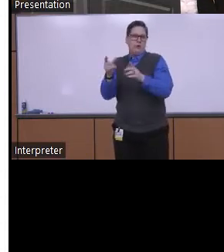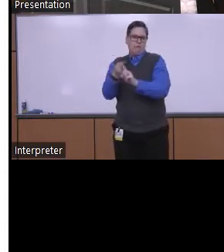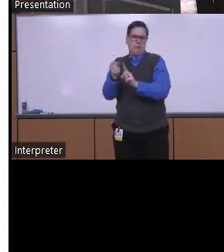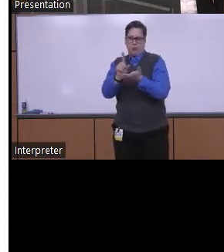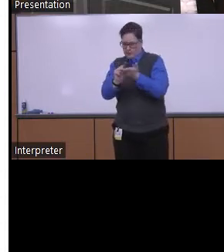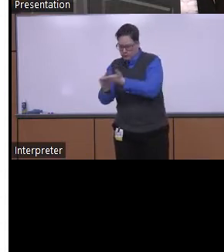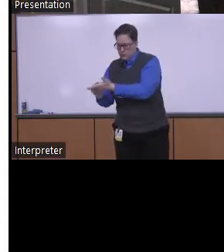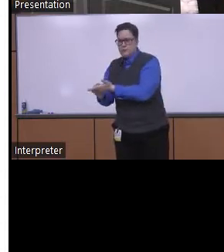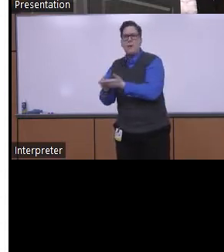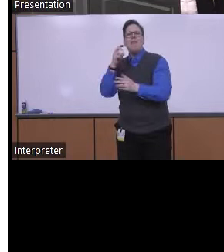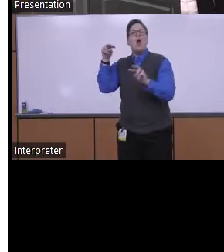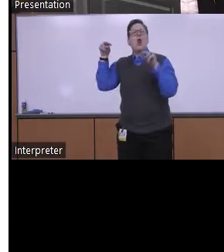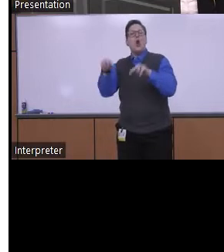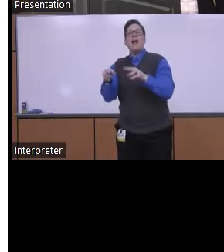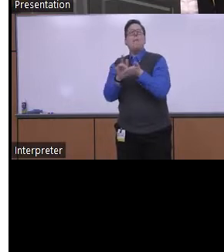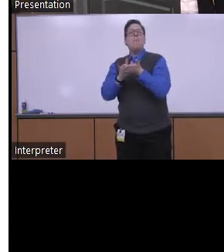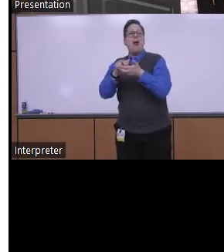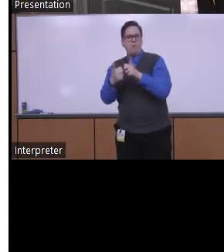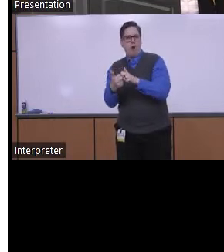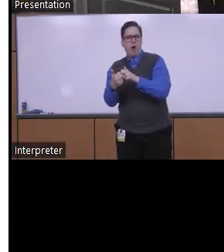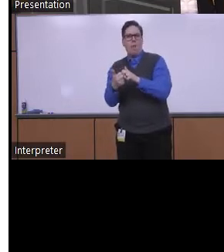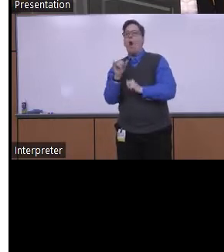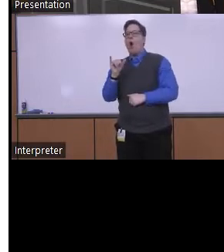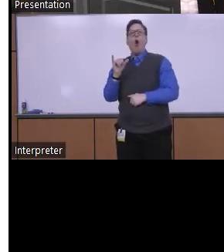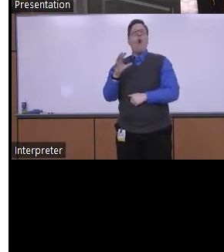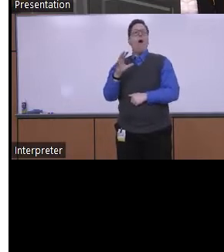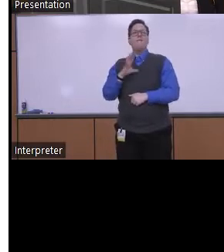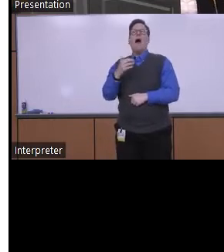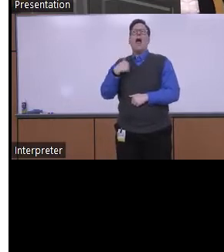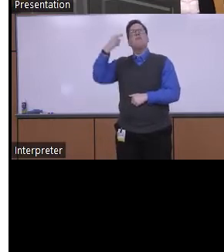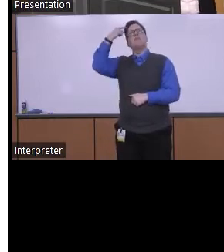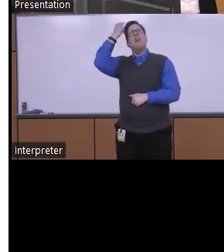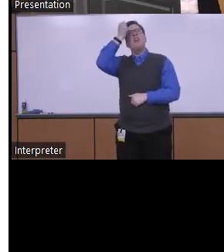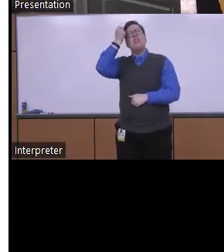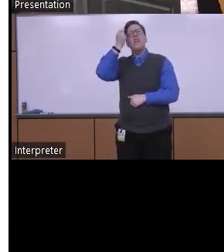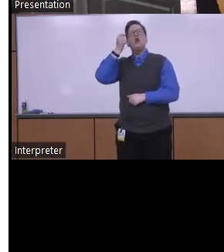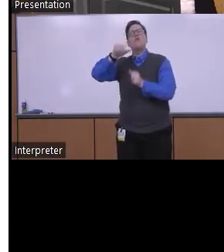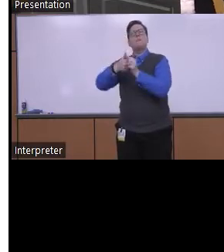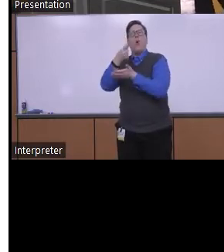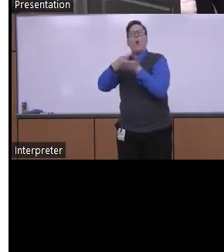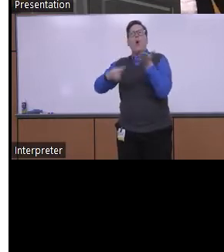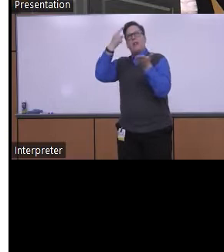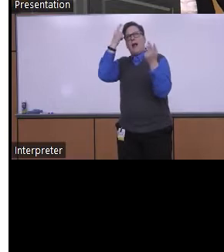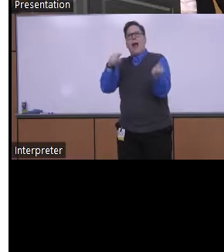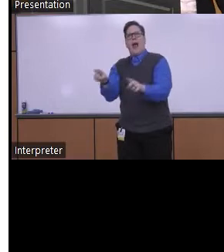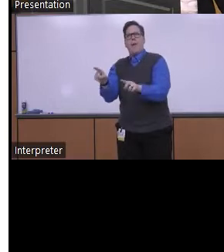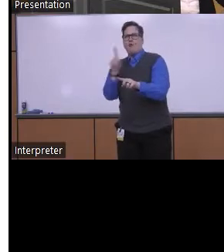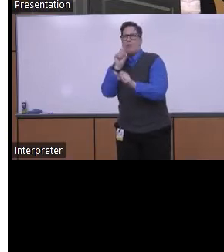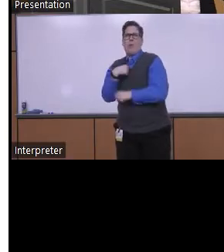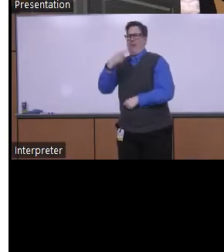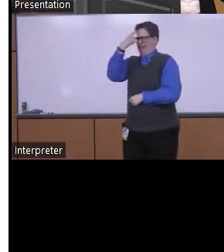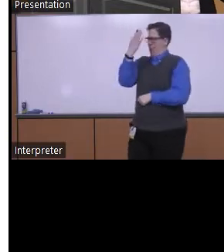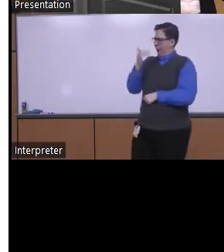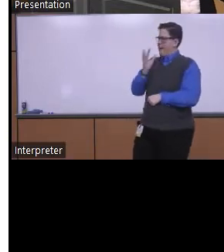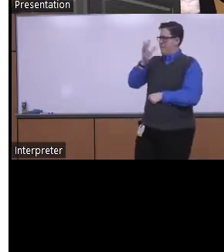viewed child abuse as a medical problem, they readily adopted medicalized theories to make sense of what seems to be inexplicable the